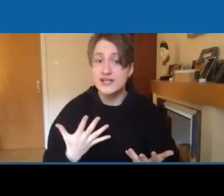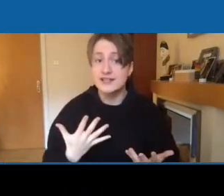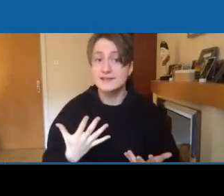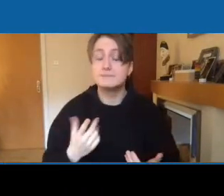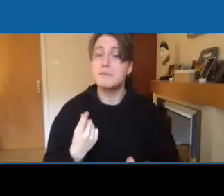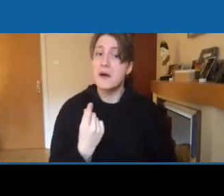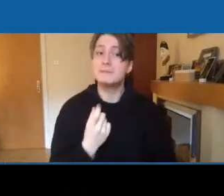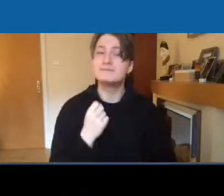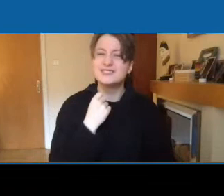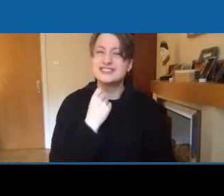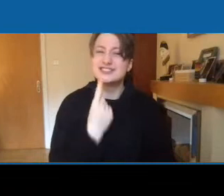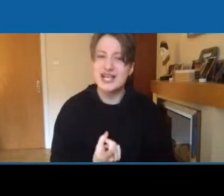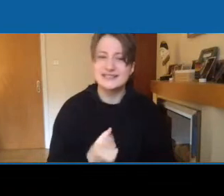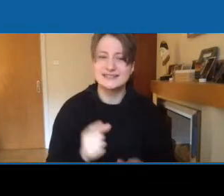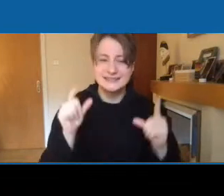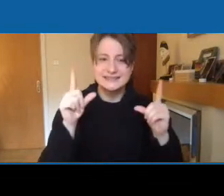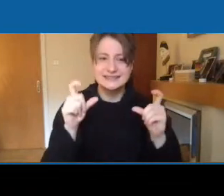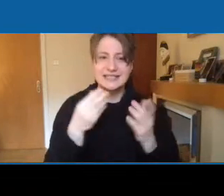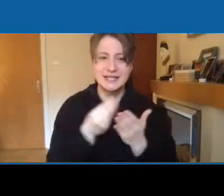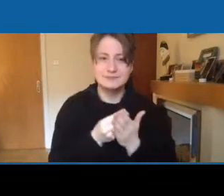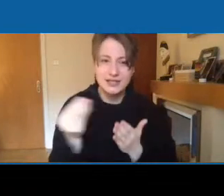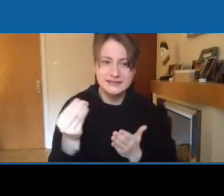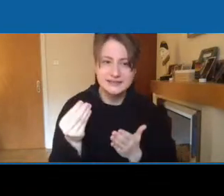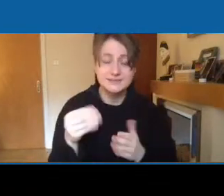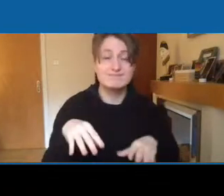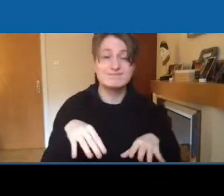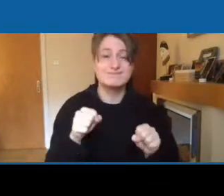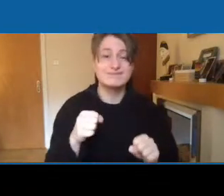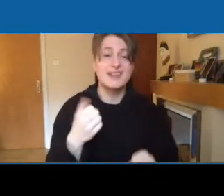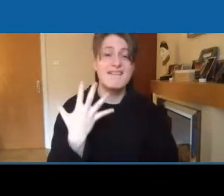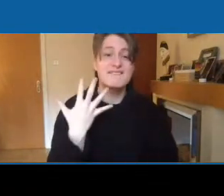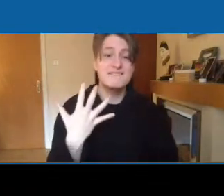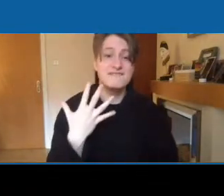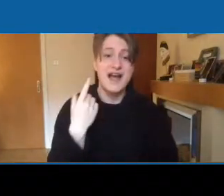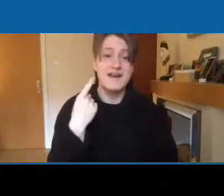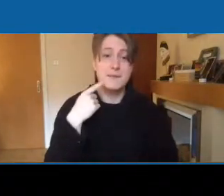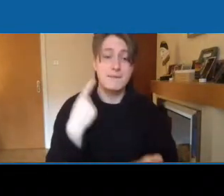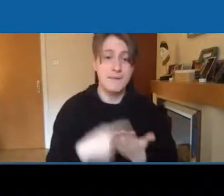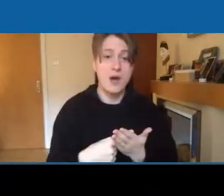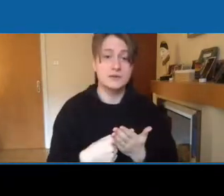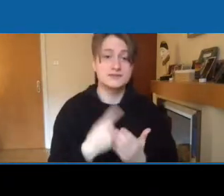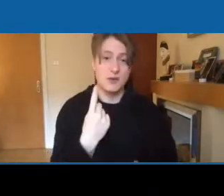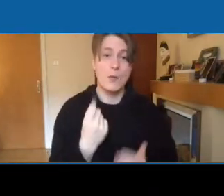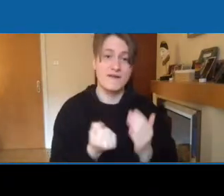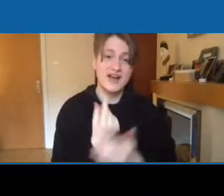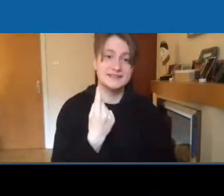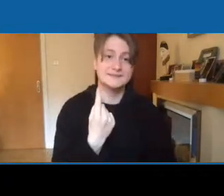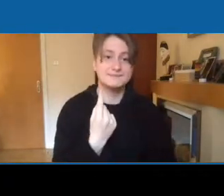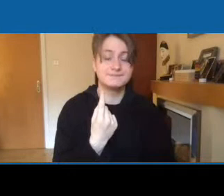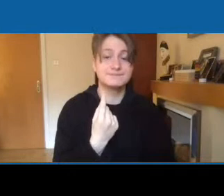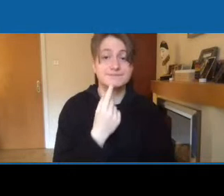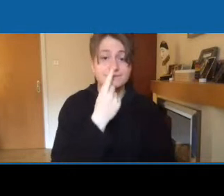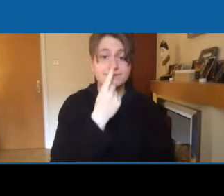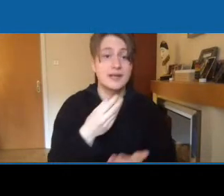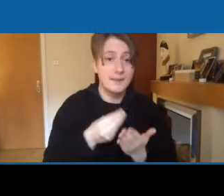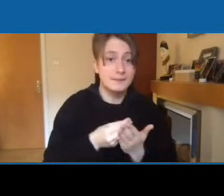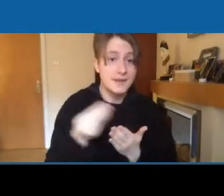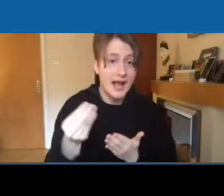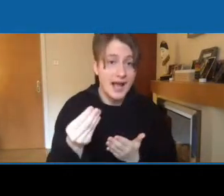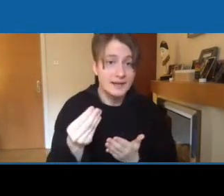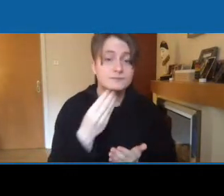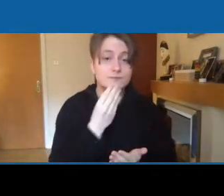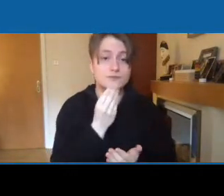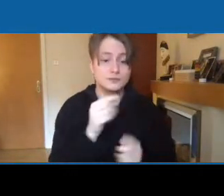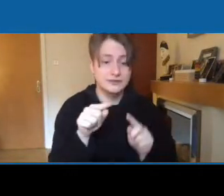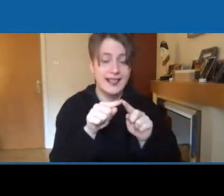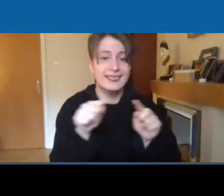have indicative ticket prices, which start at £5 for a single event. You'll be able to pay by hitting the link